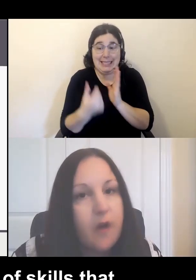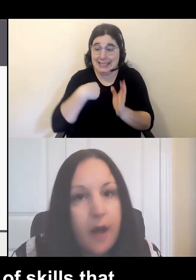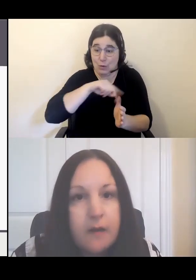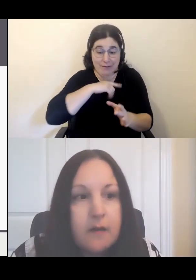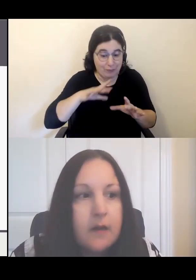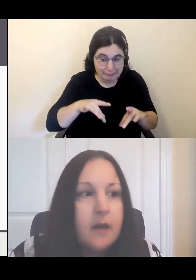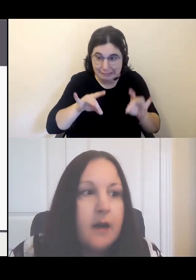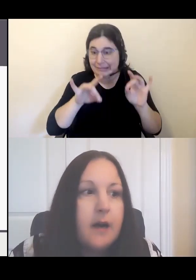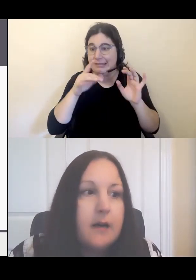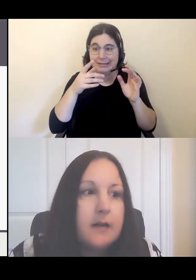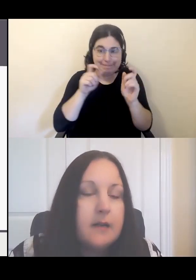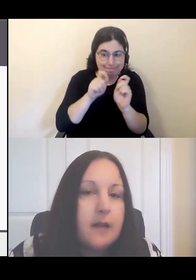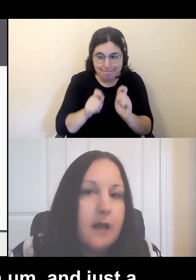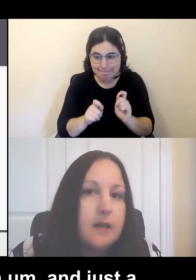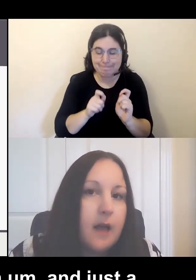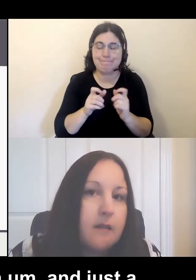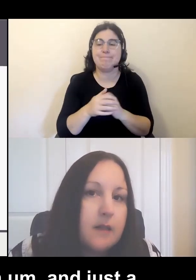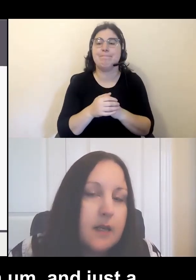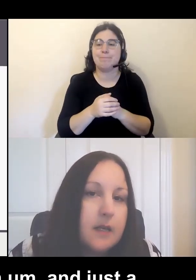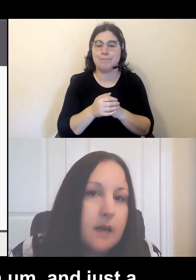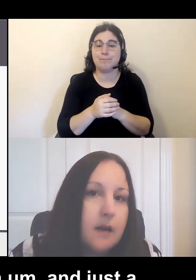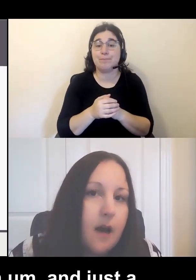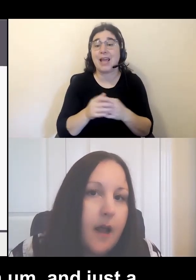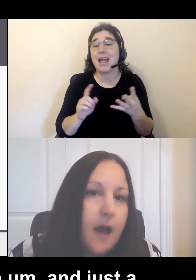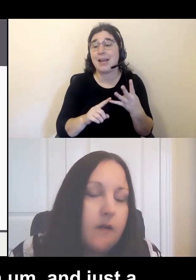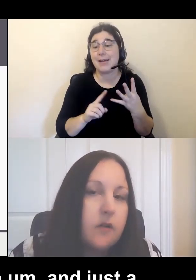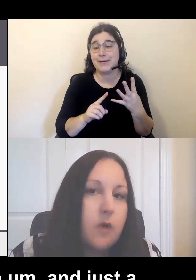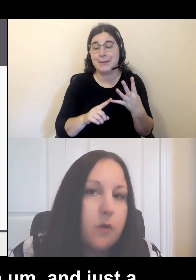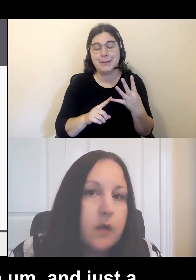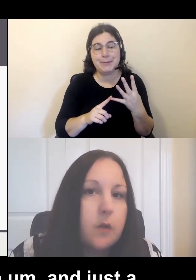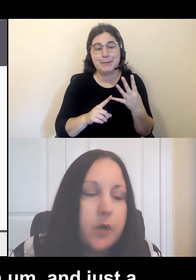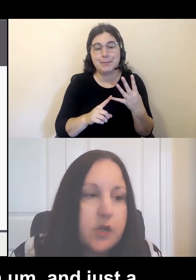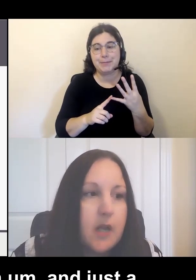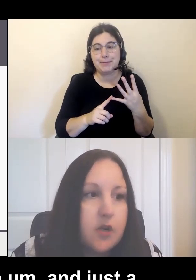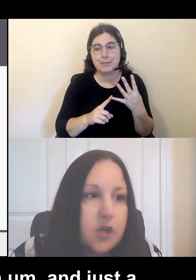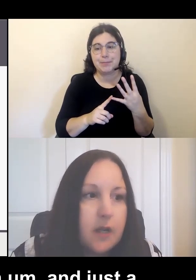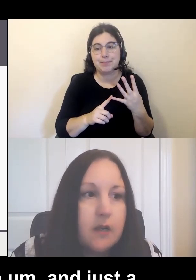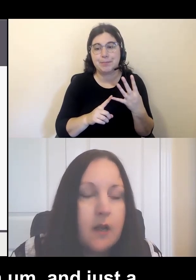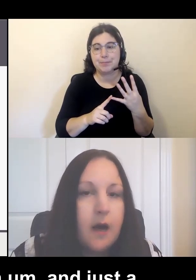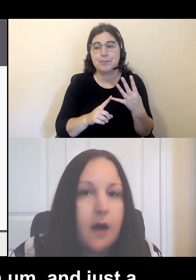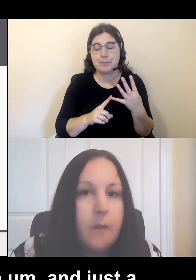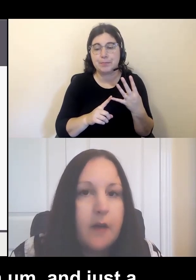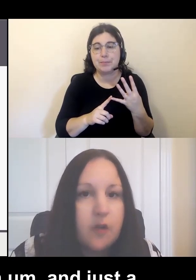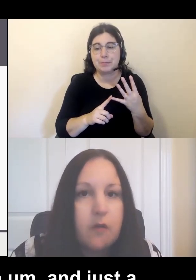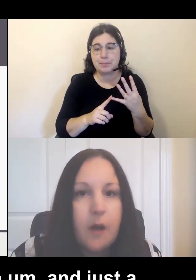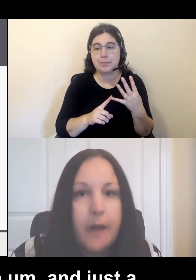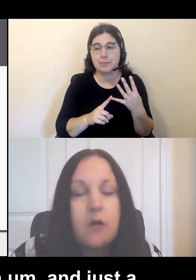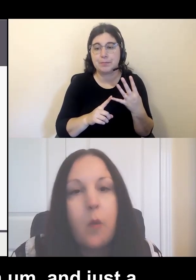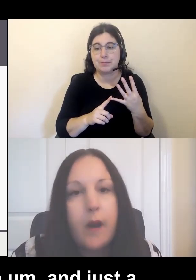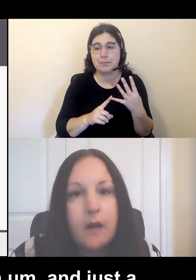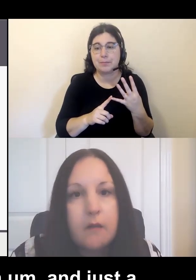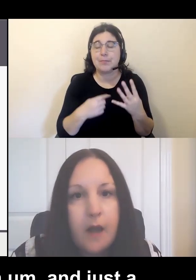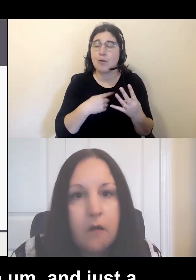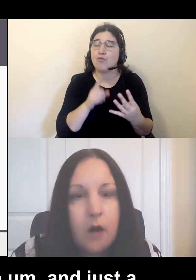acquired and refined. And lastly, I have a real appreciation and just a